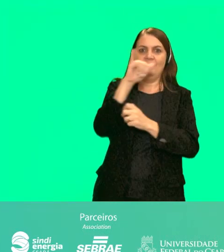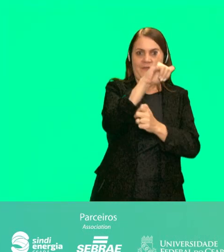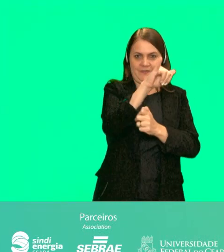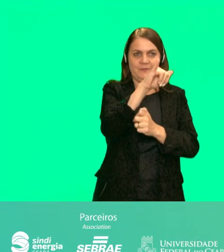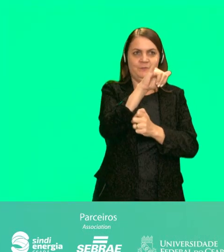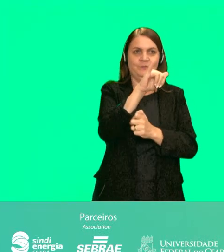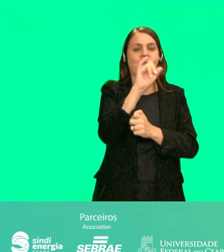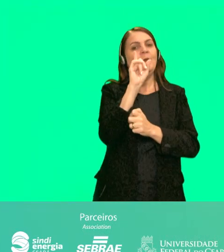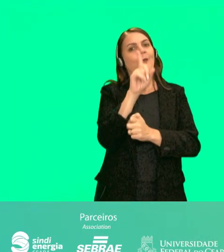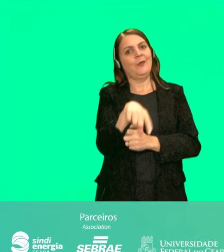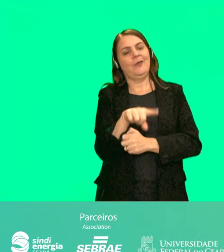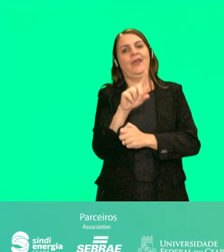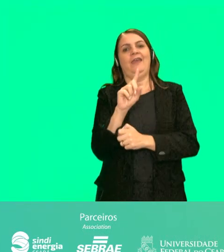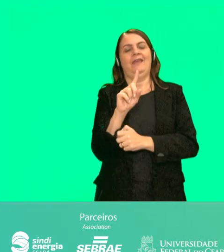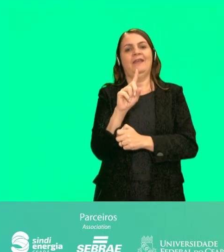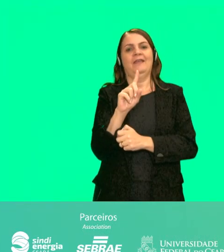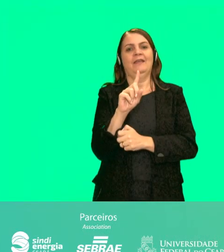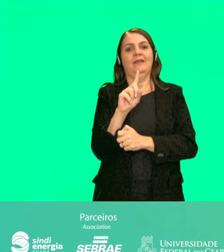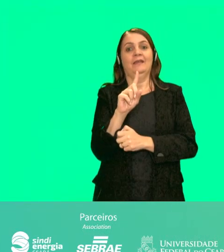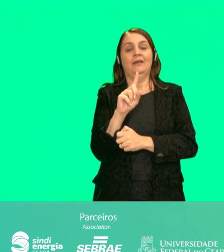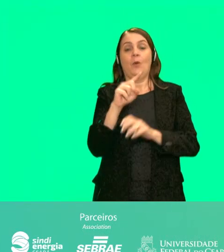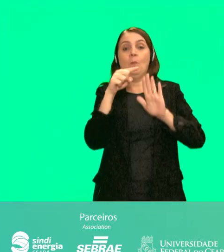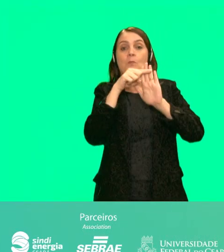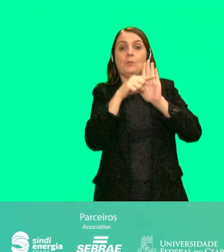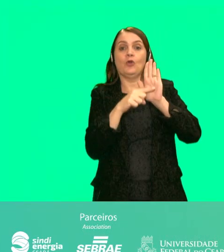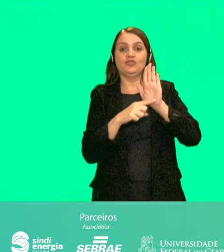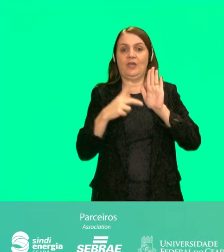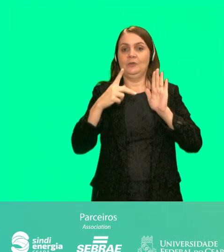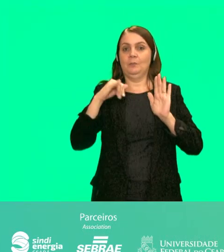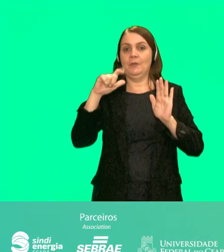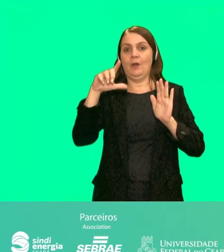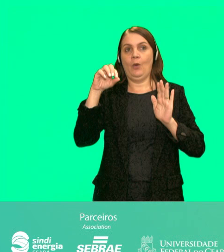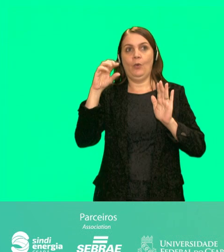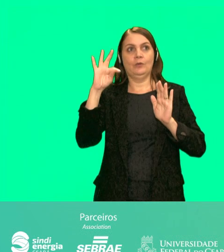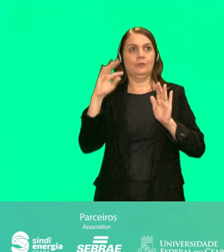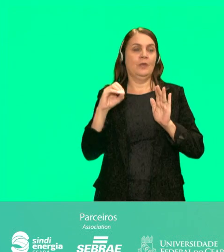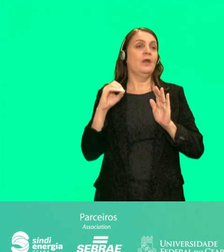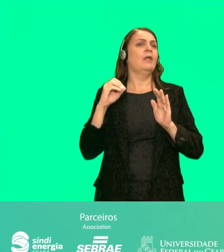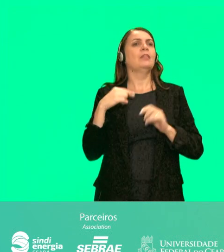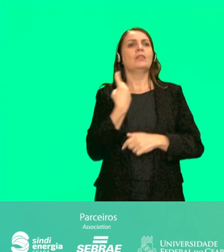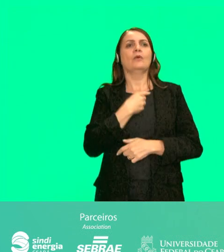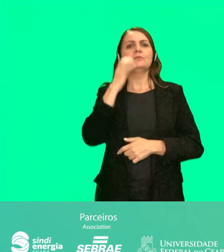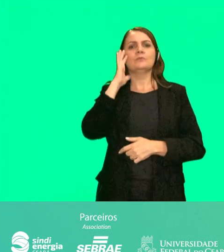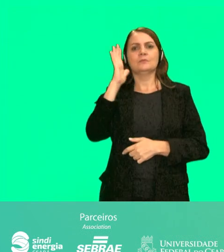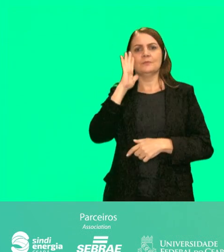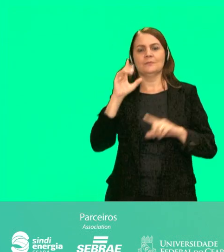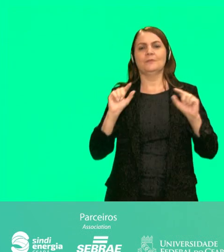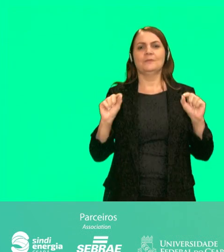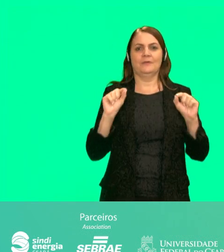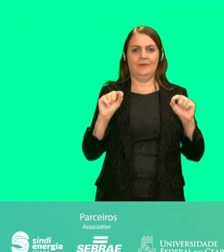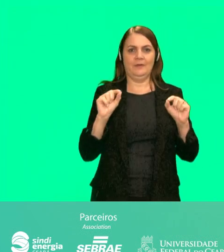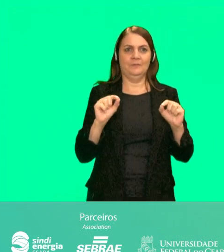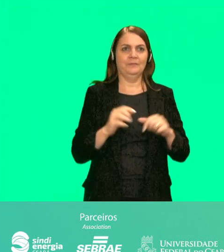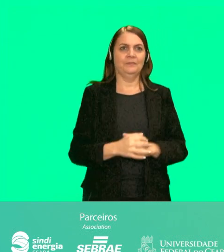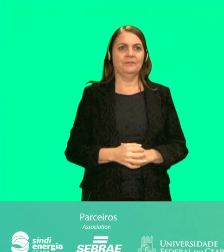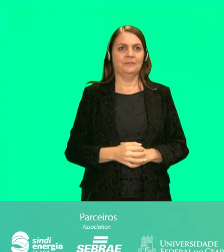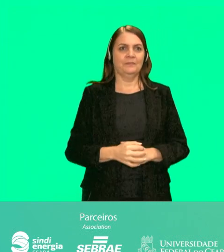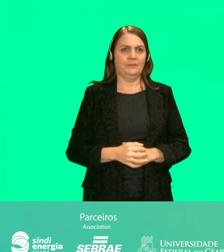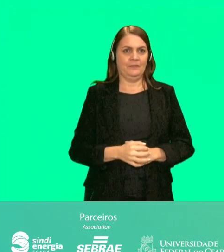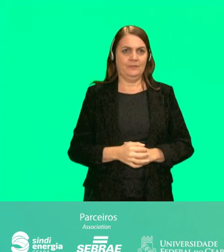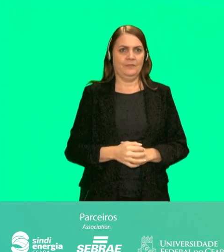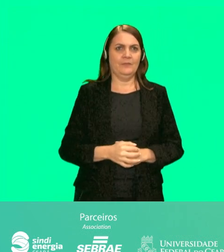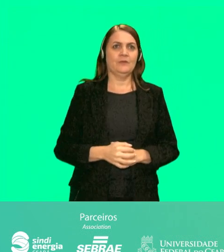sonho, together o with, nosso esforço, and a dream of o nosso us orgulho is to é de bring the fazer demonstration of this desejo, project é from de the trazer a pilot to demonstração